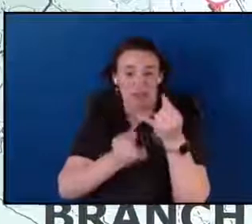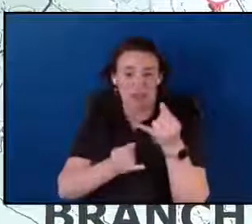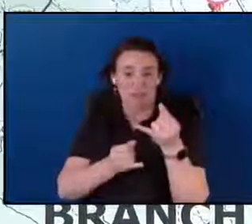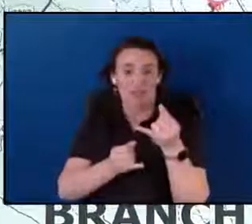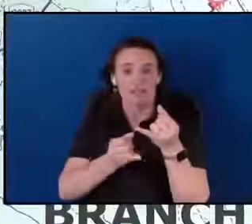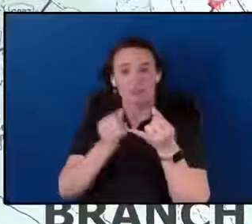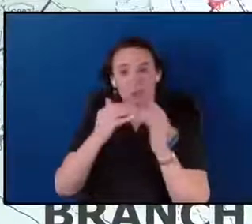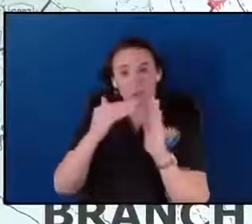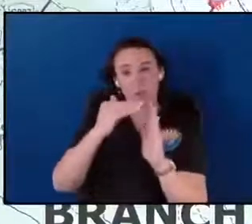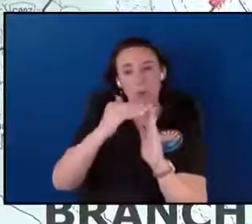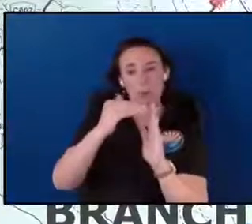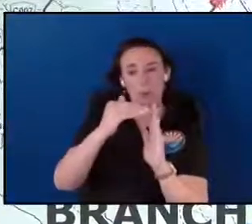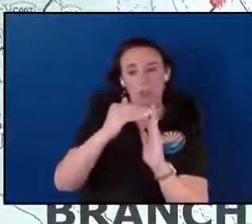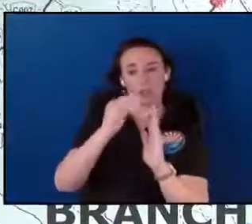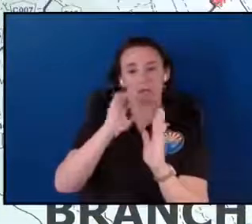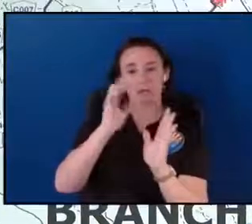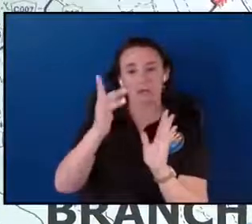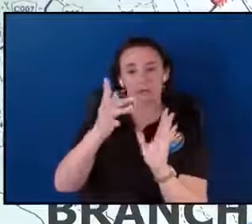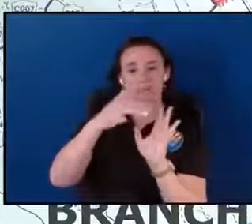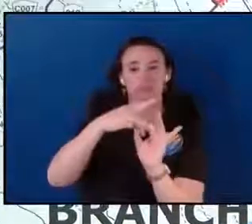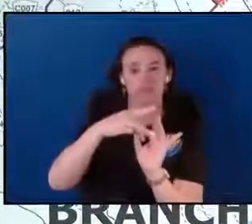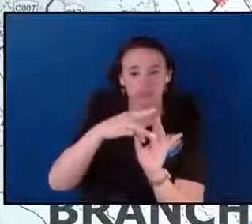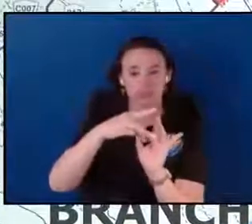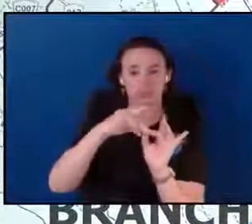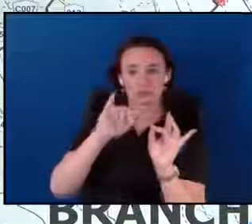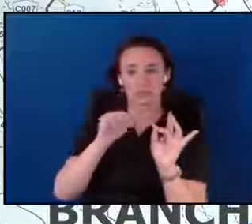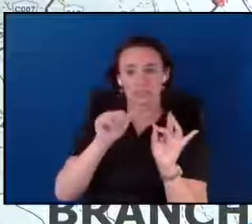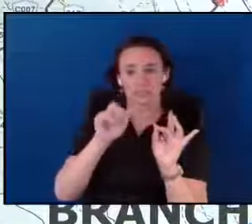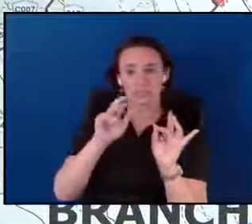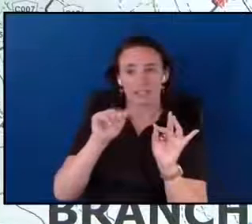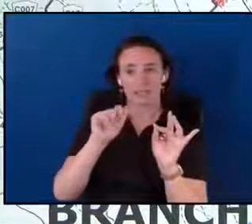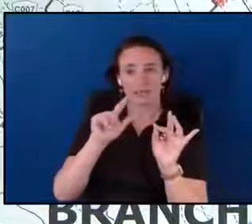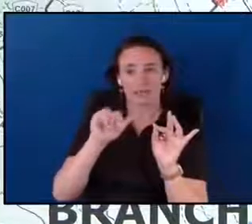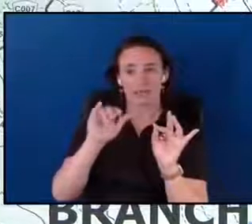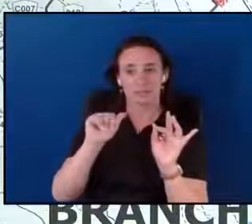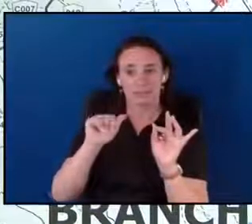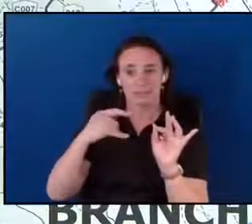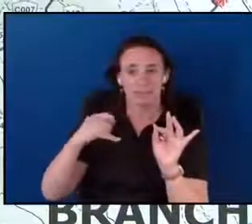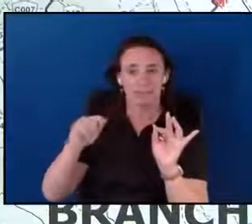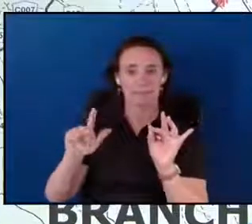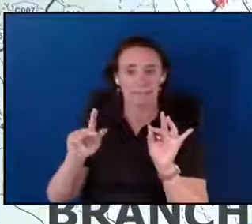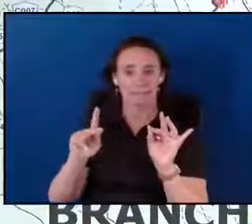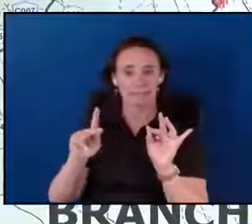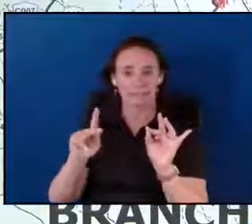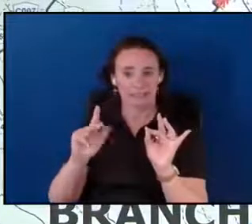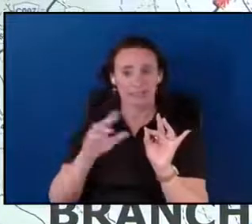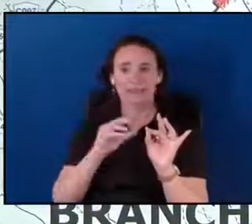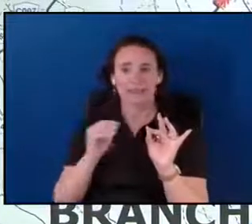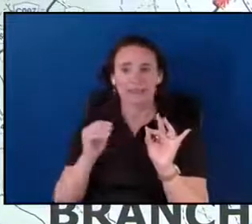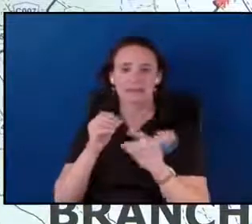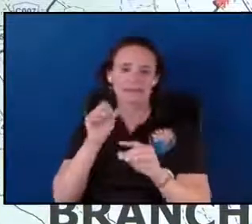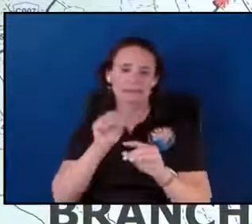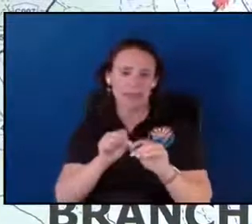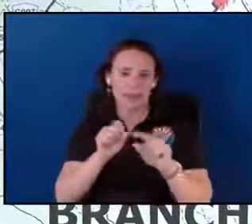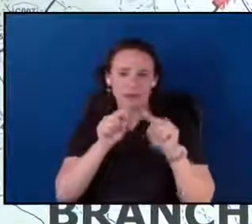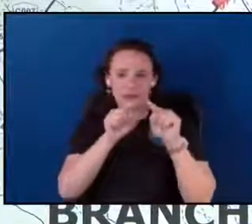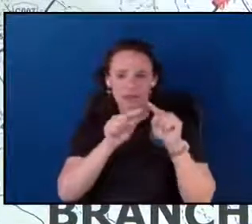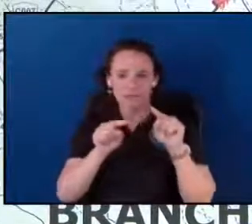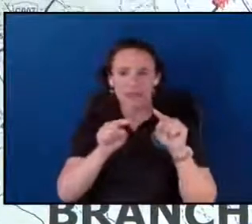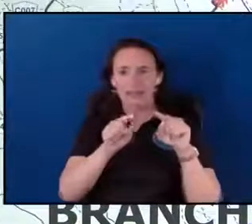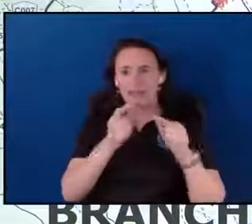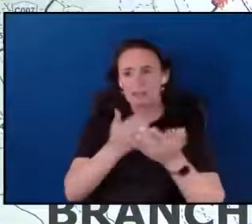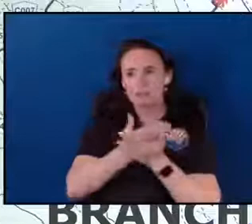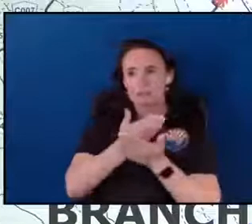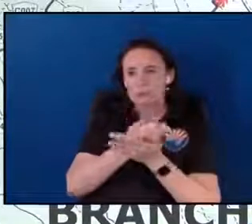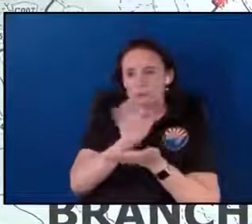north of Hickory to Peak and south of Ripley Point. And then that we'll get the pioneer dozer line in, we call it, for the